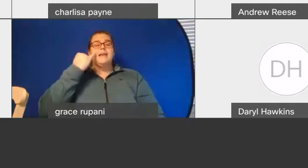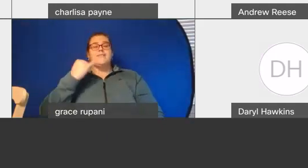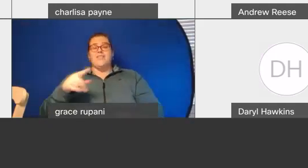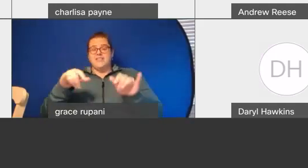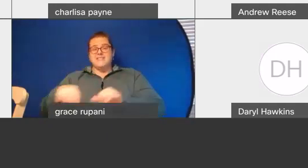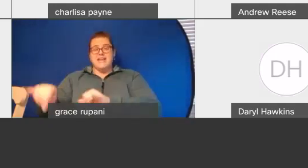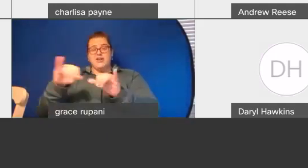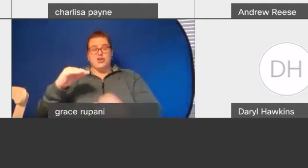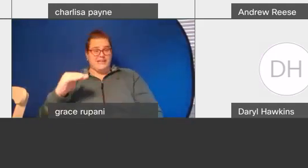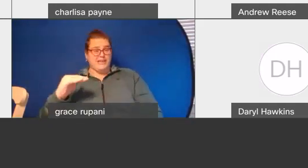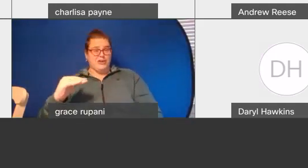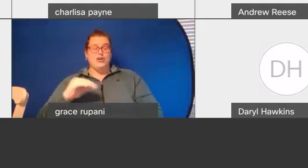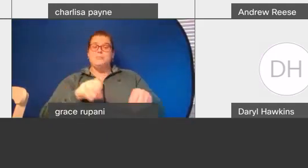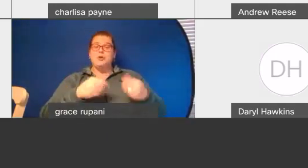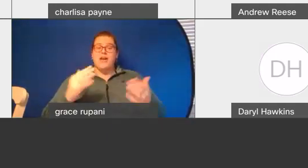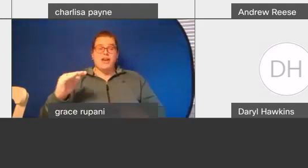that's established,